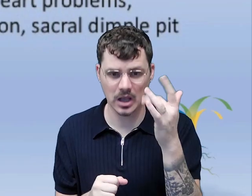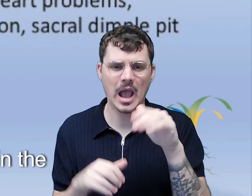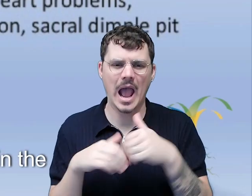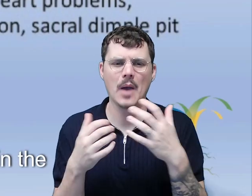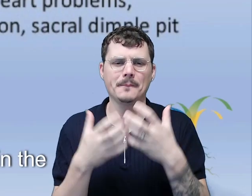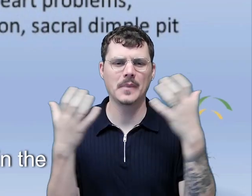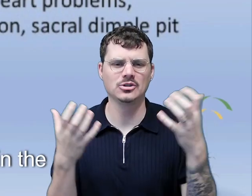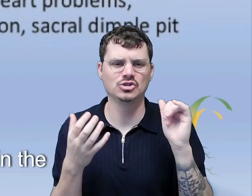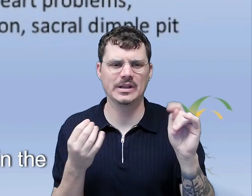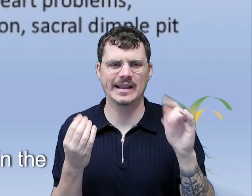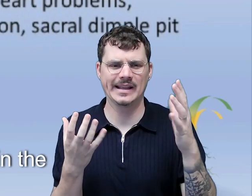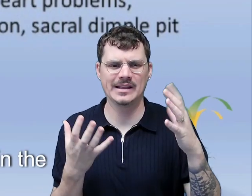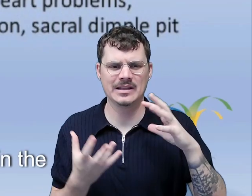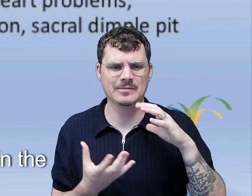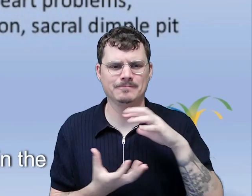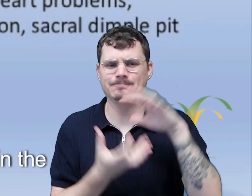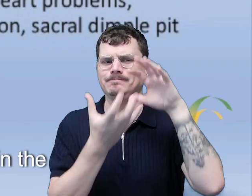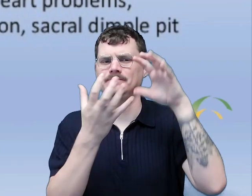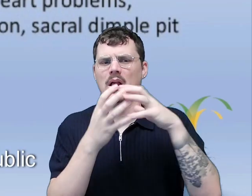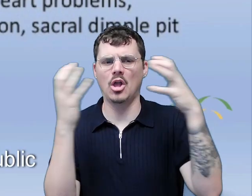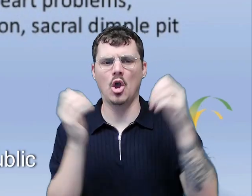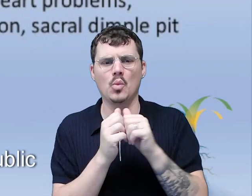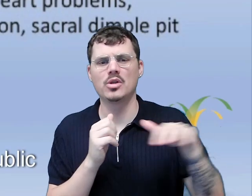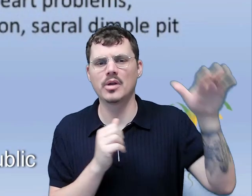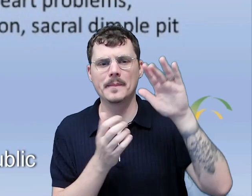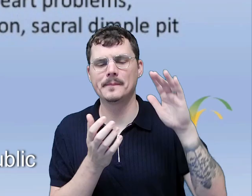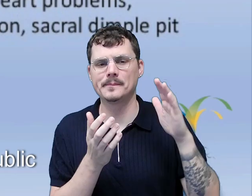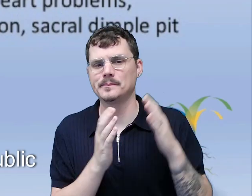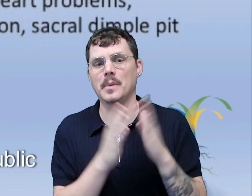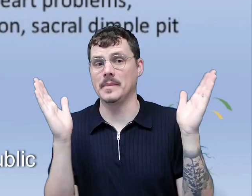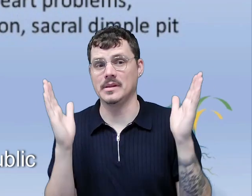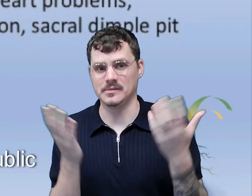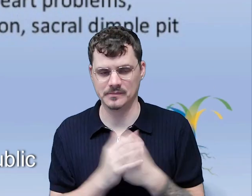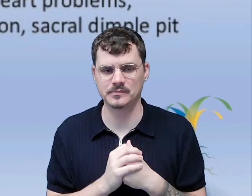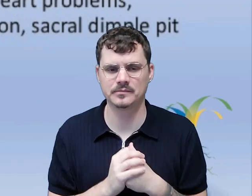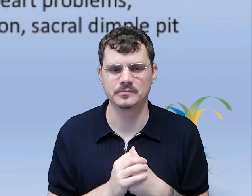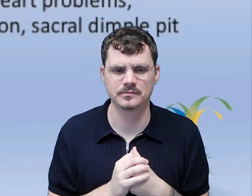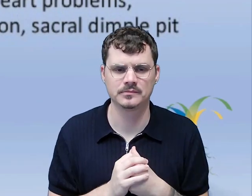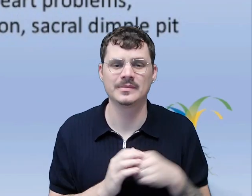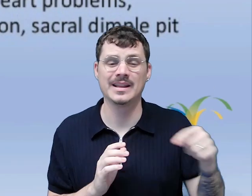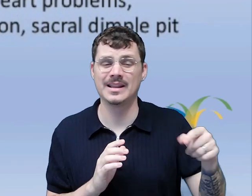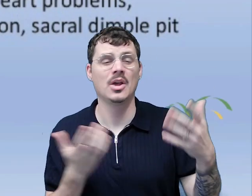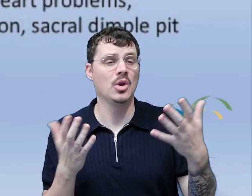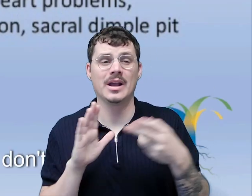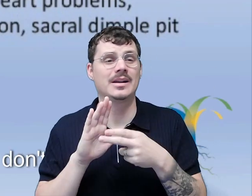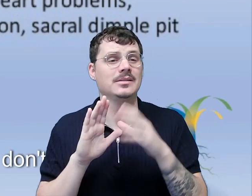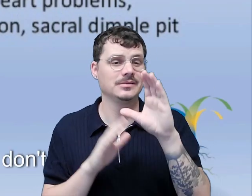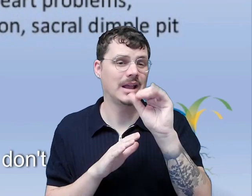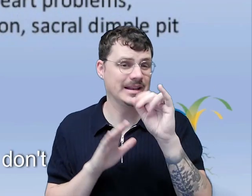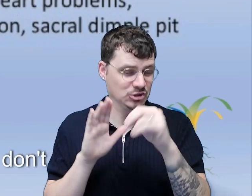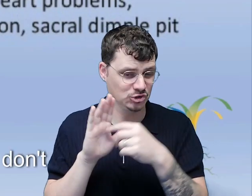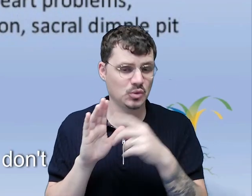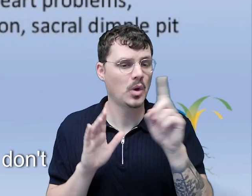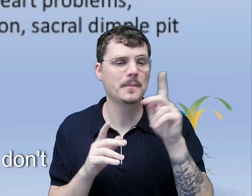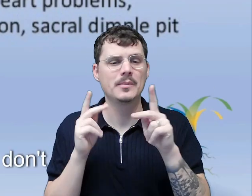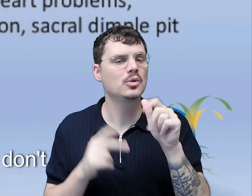condition because of how much it stirs up in the general medical public or the public at large. This is a